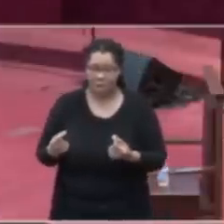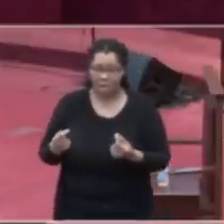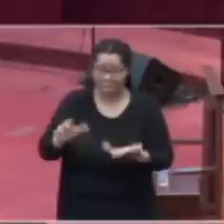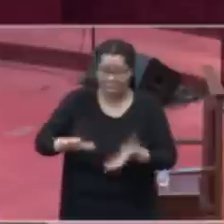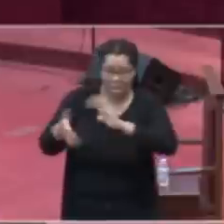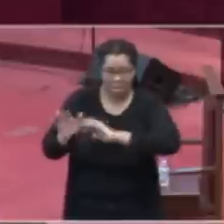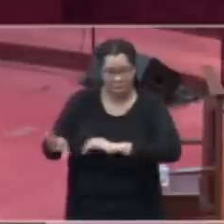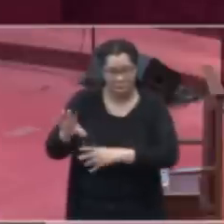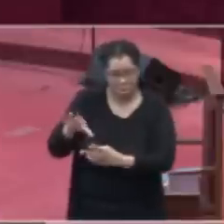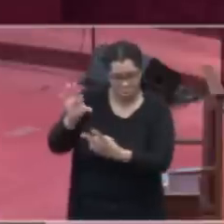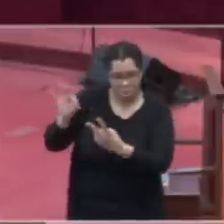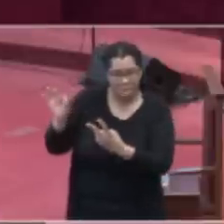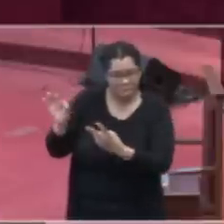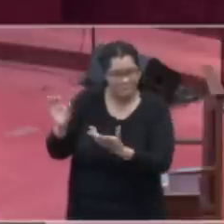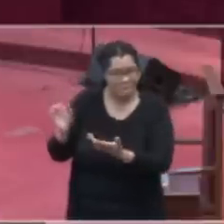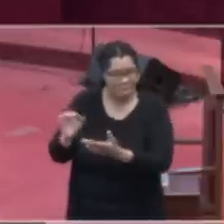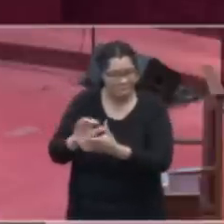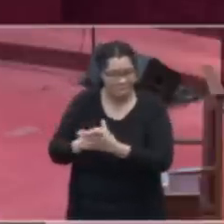choices.